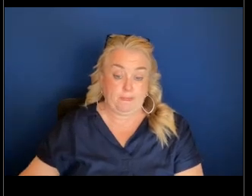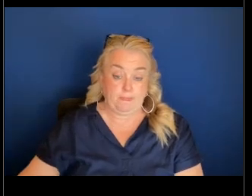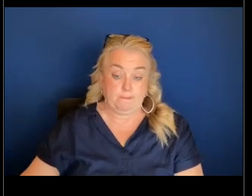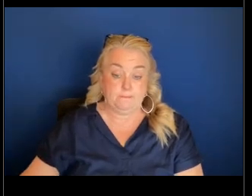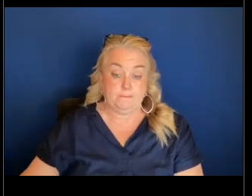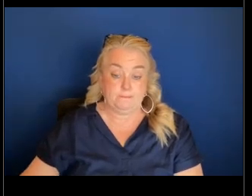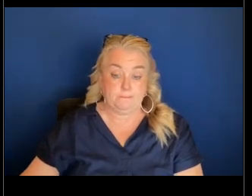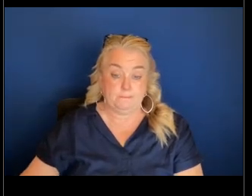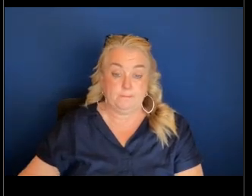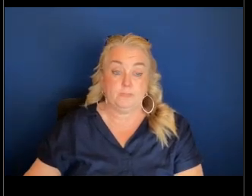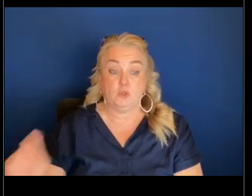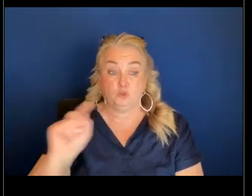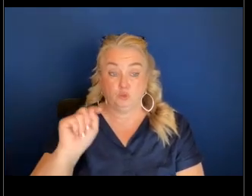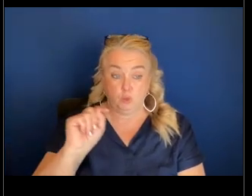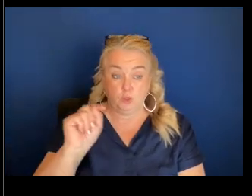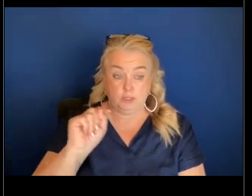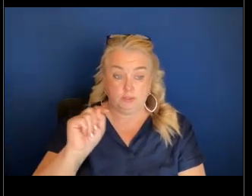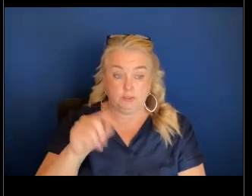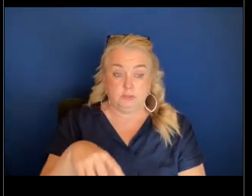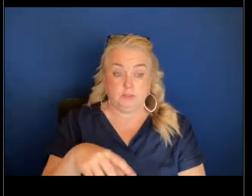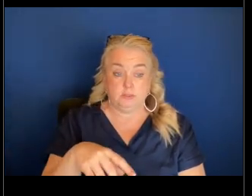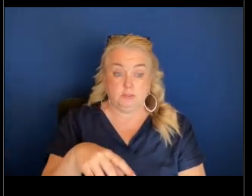Toilets and bathing rooms.